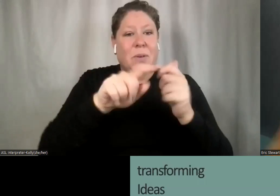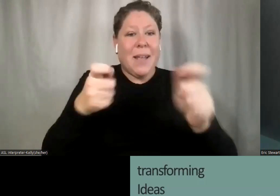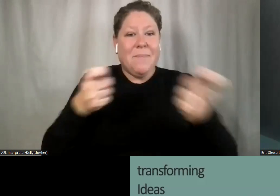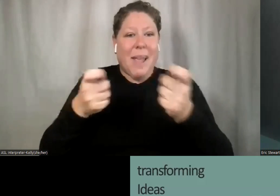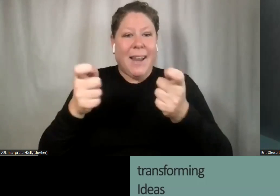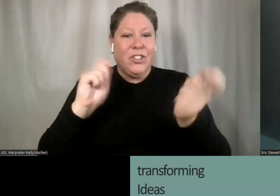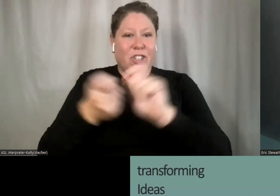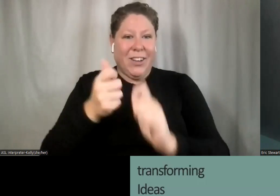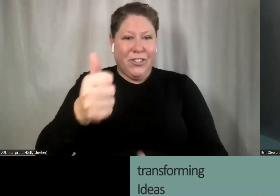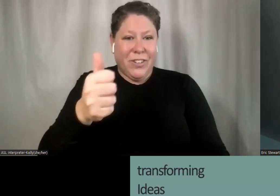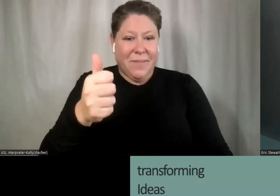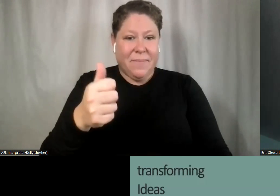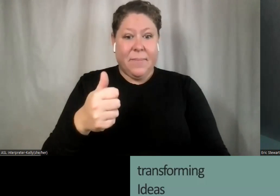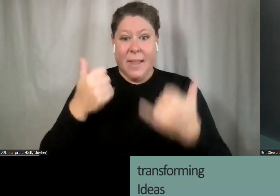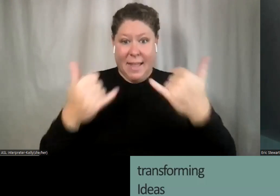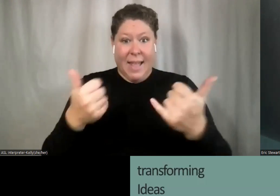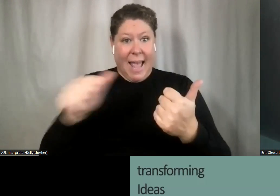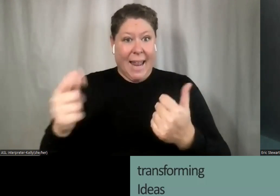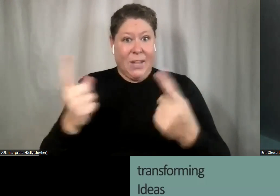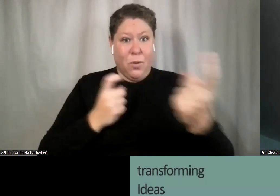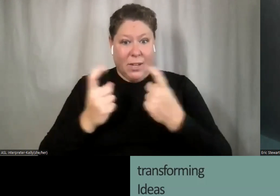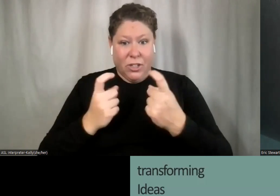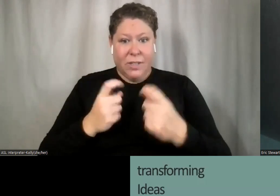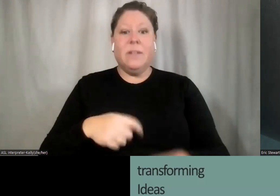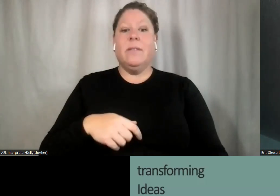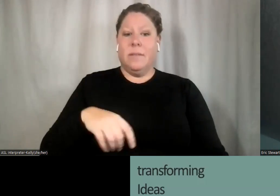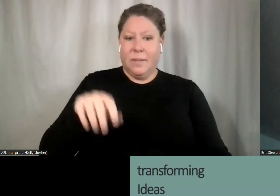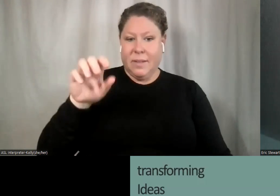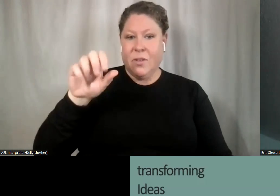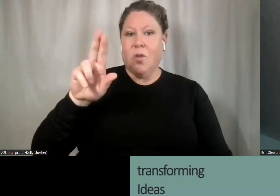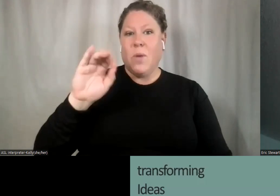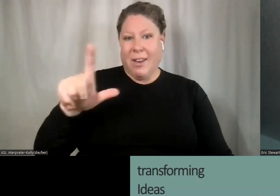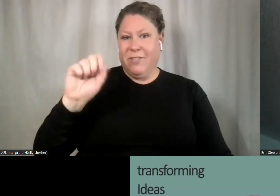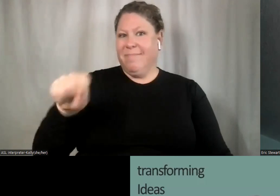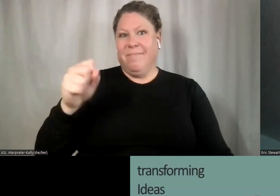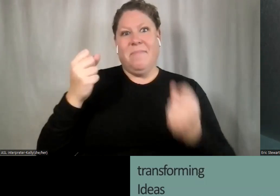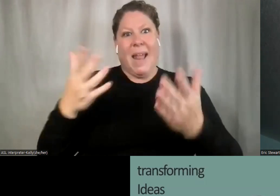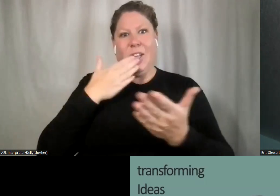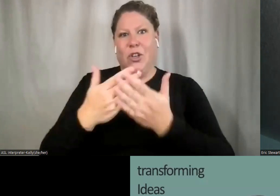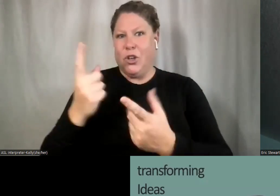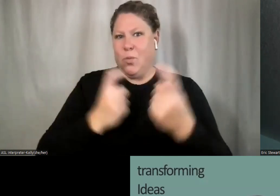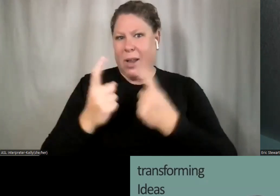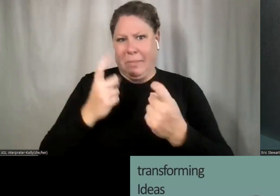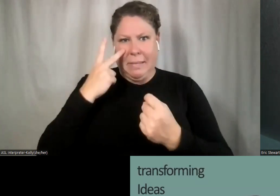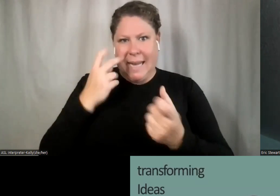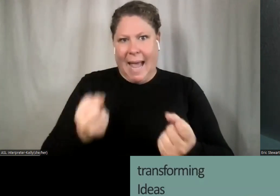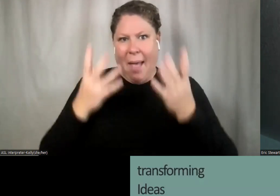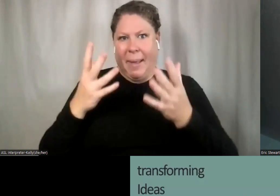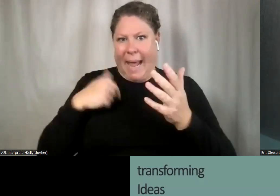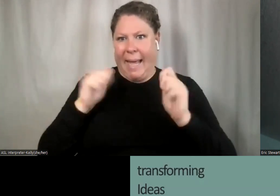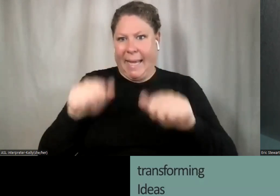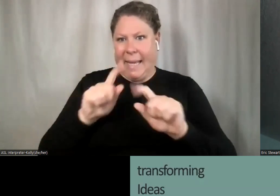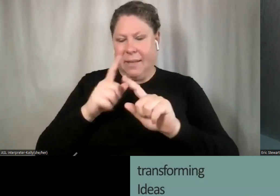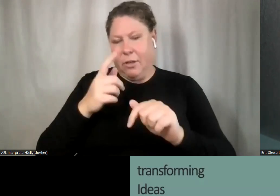Rachel, are there any questions? Yes, we actually have a lot of really good questions. So we'll see how many we can get to. Um, First of all, you had a